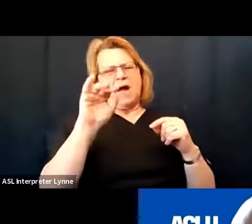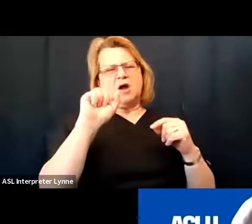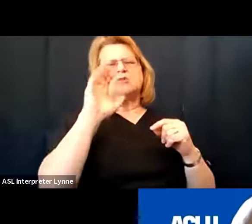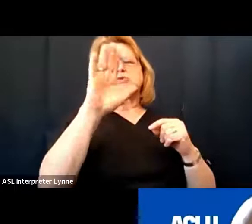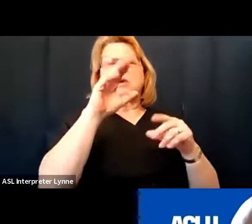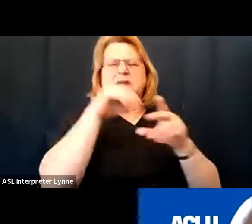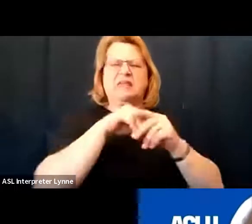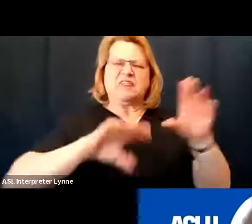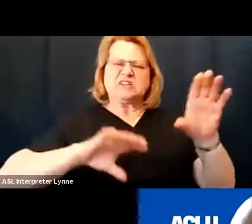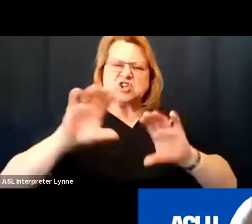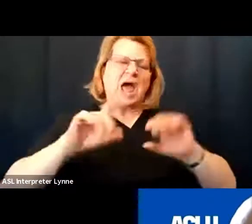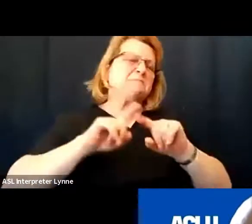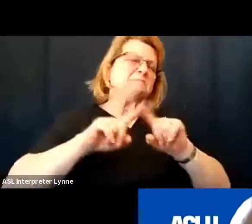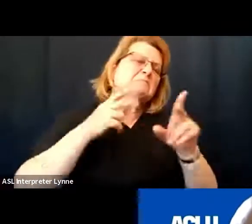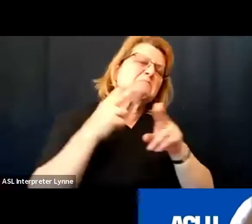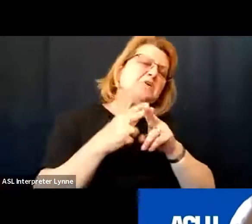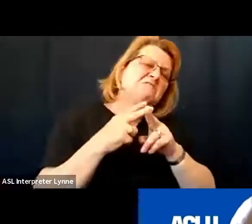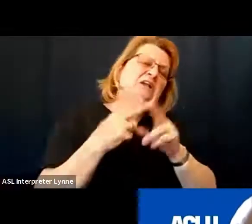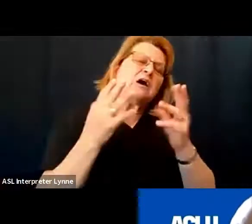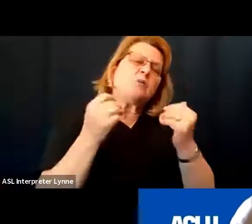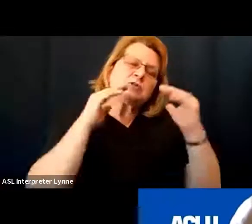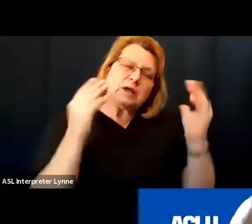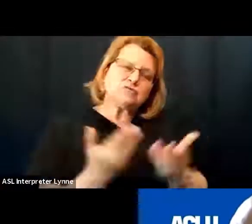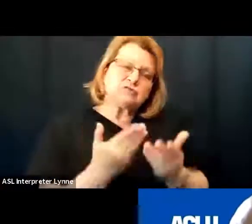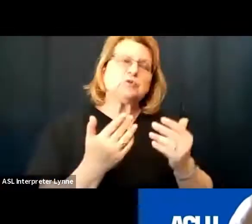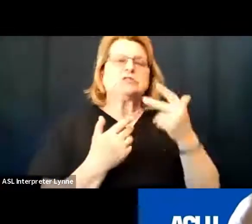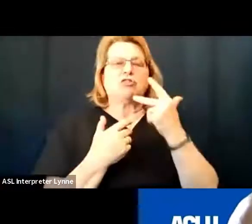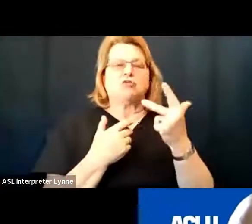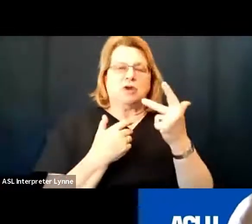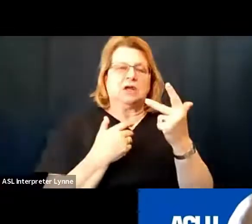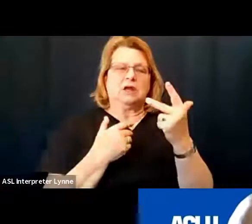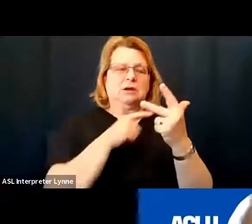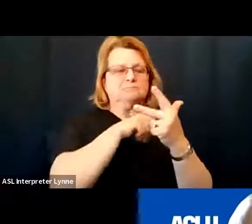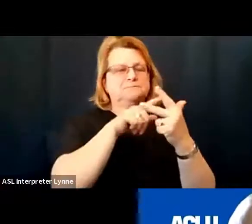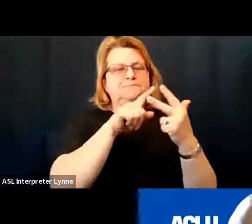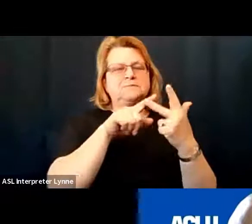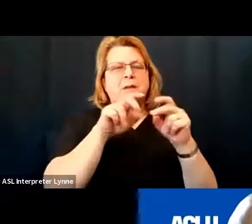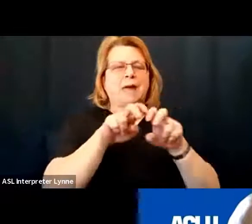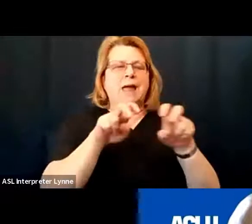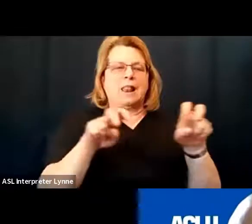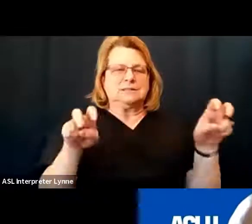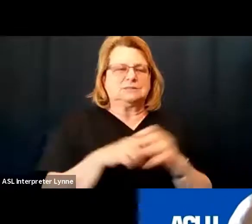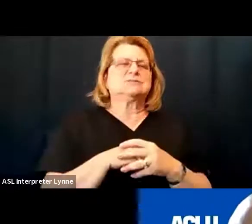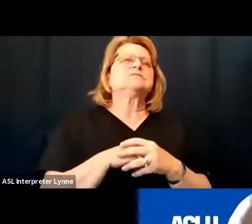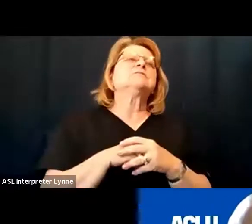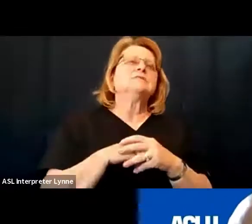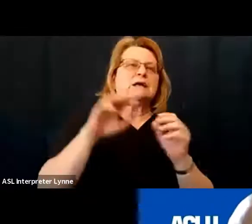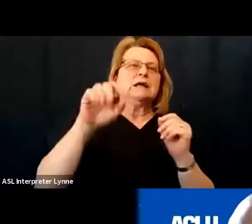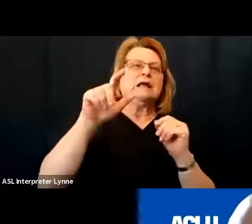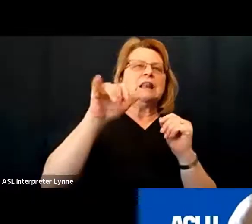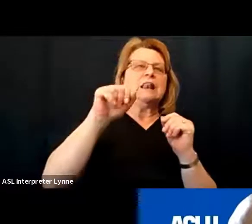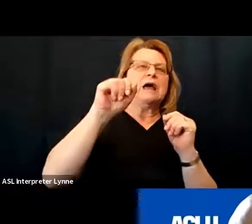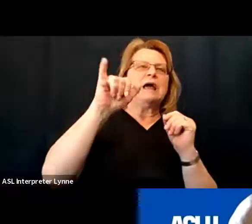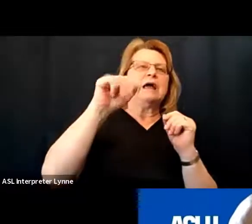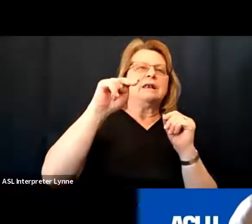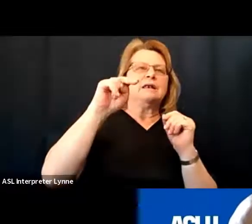chat, but very briefly, I wanted to introduce our first three panelists. First, Elaine Gross, who